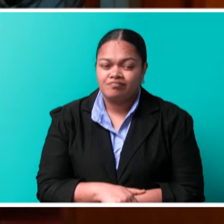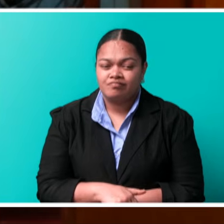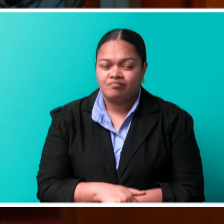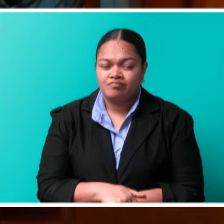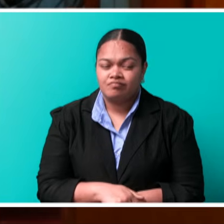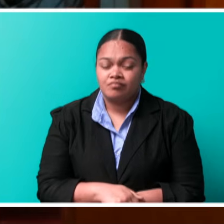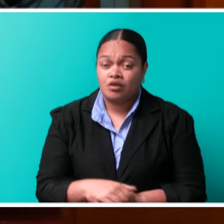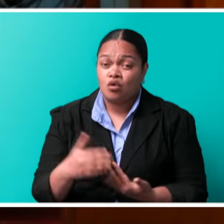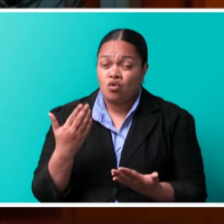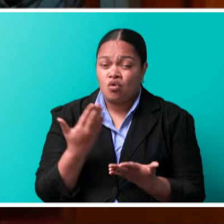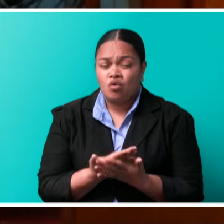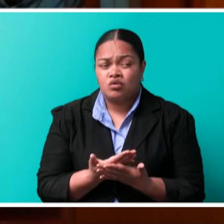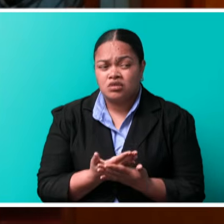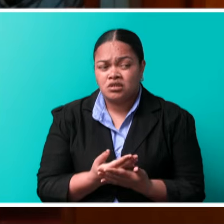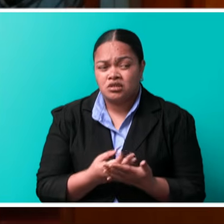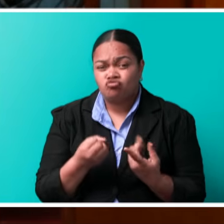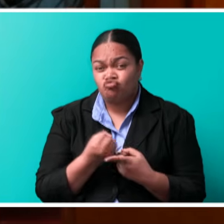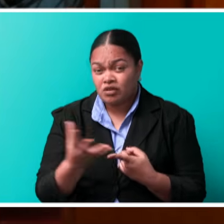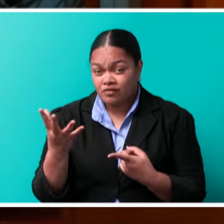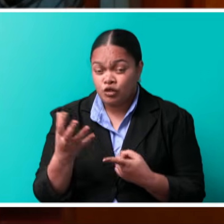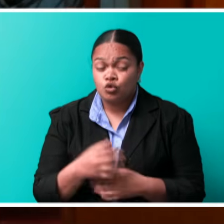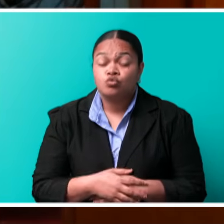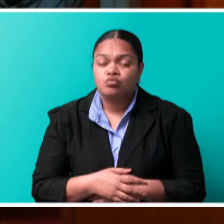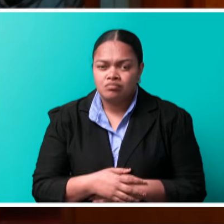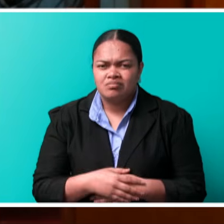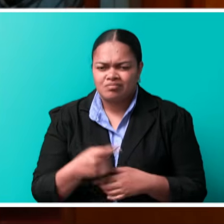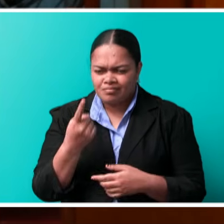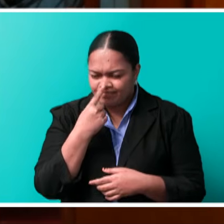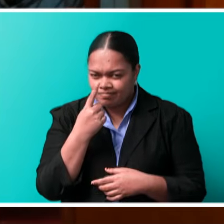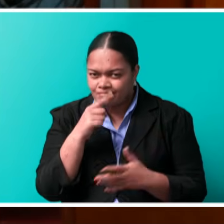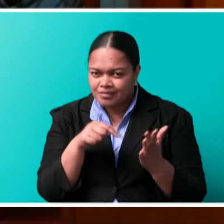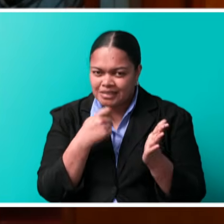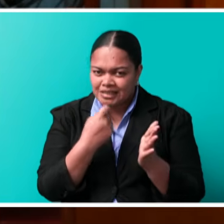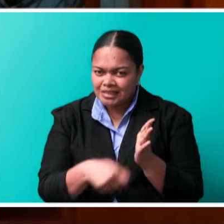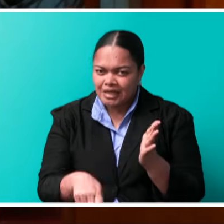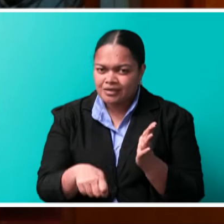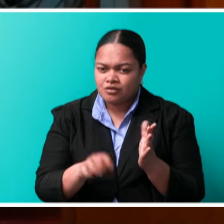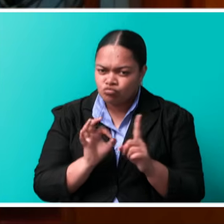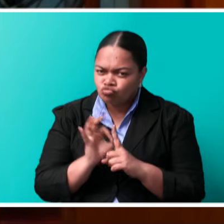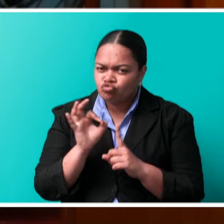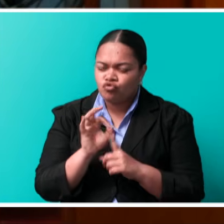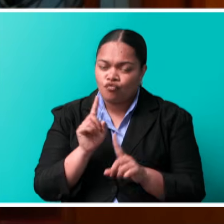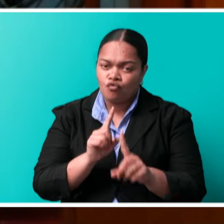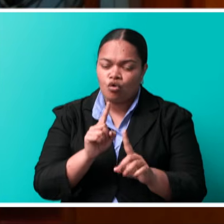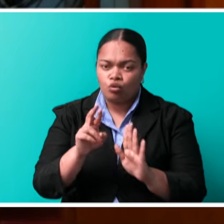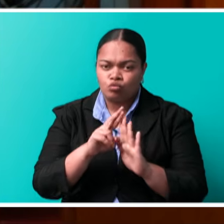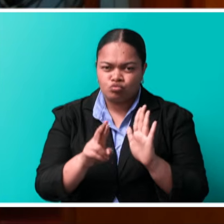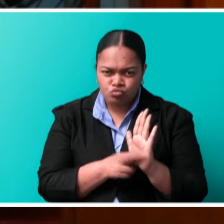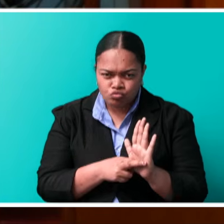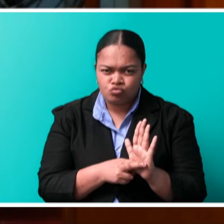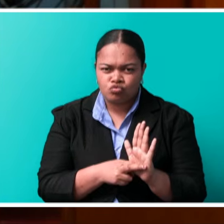On revenue, we're widening the tax base, improving compliance, recovering